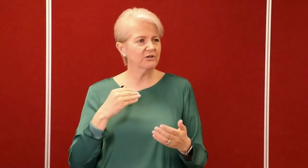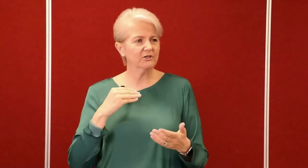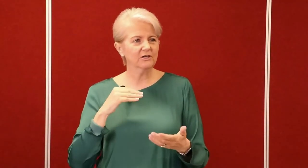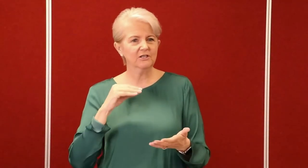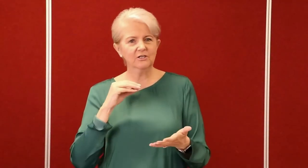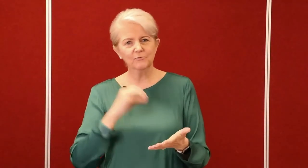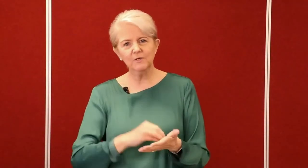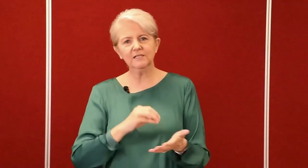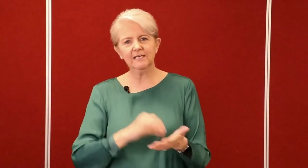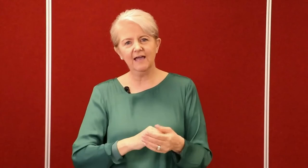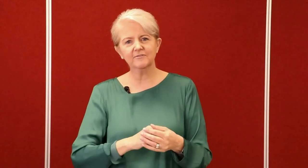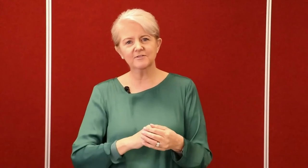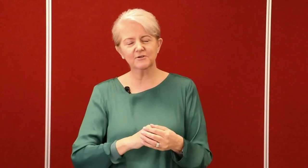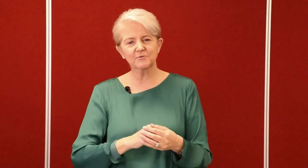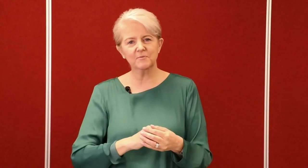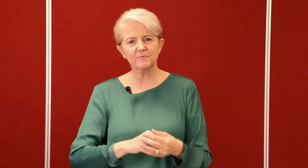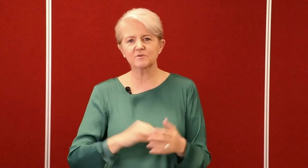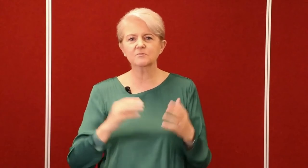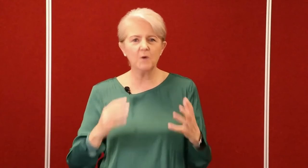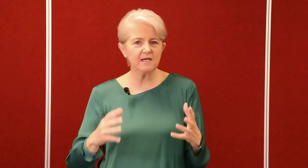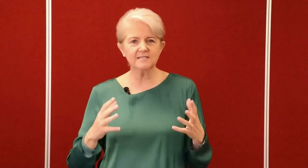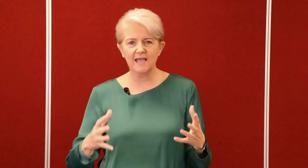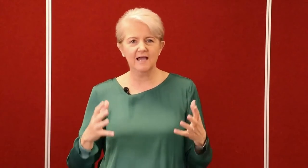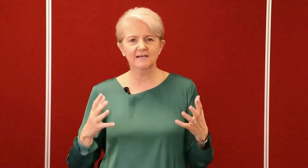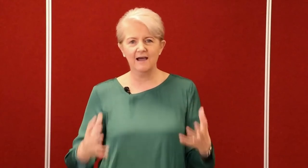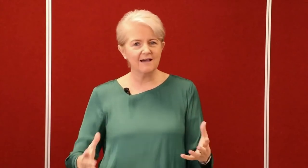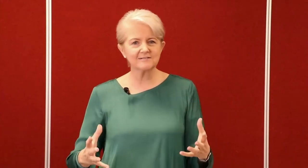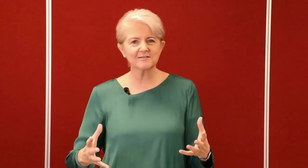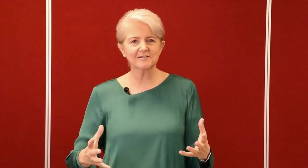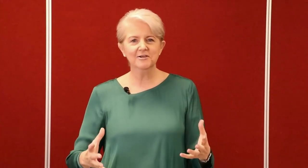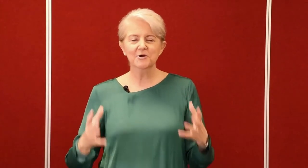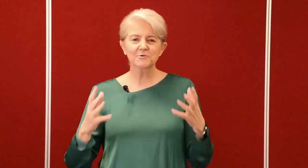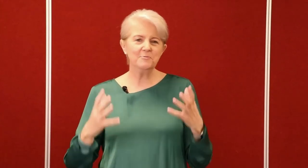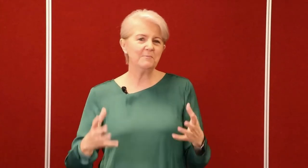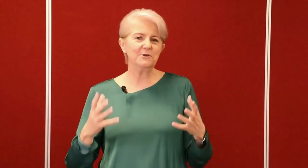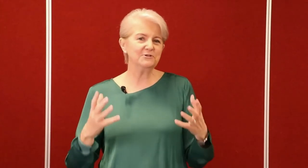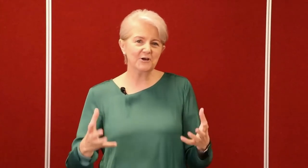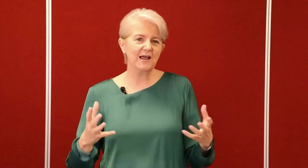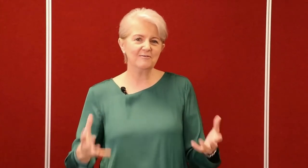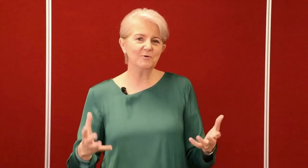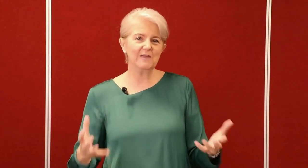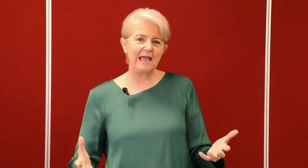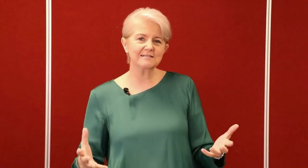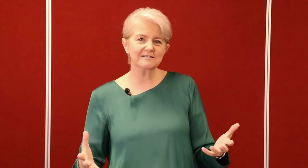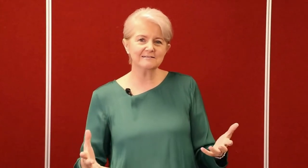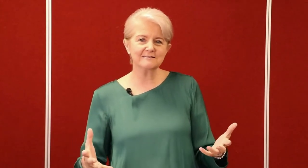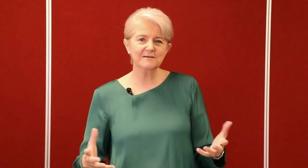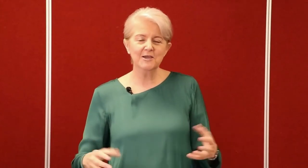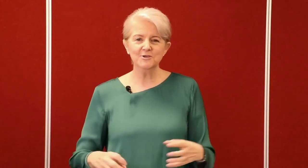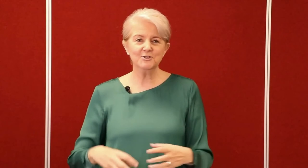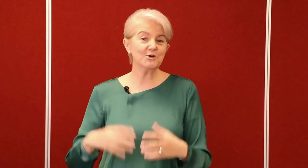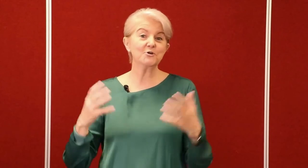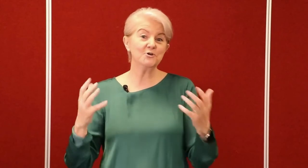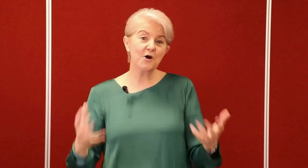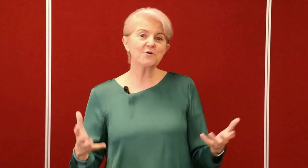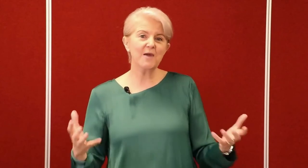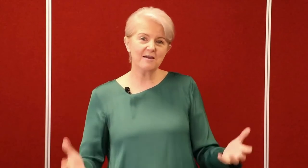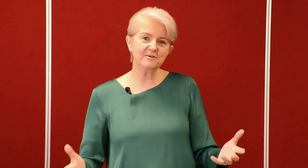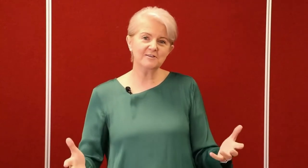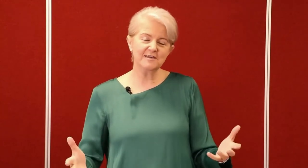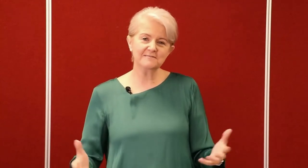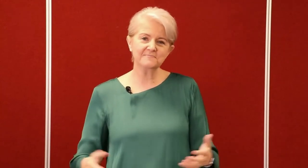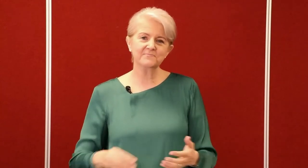you know, you really have to remember, is when in doubt, ask. Remember, you don't have all the answers. You don't